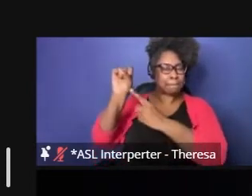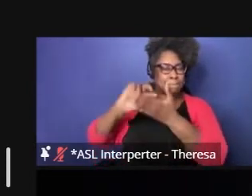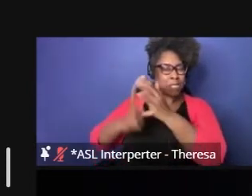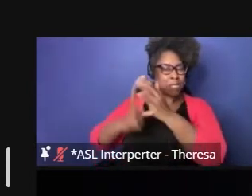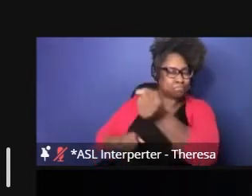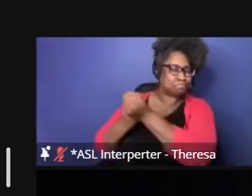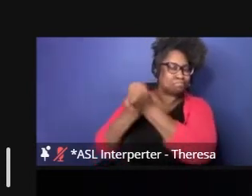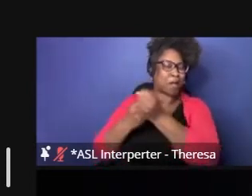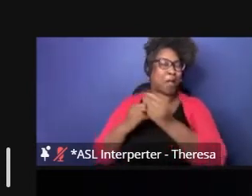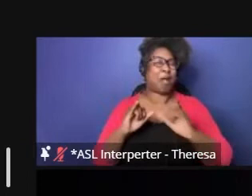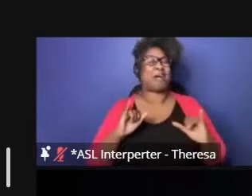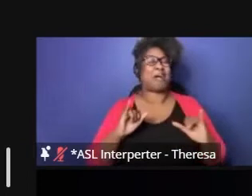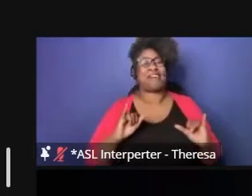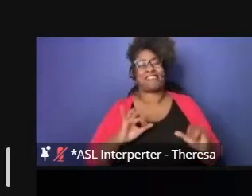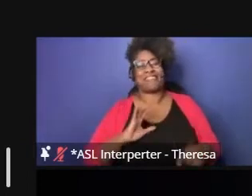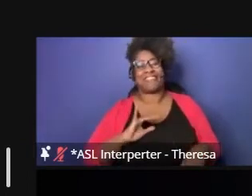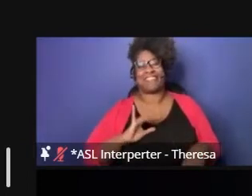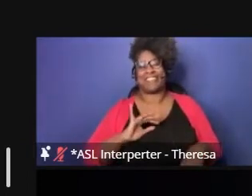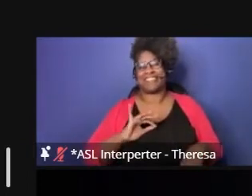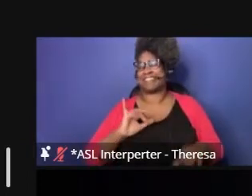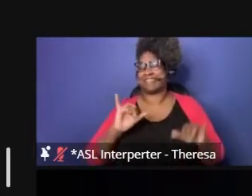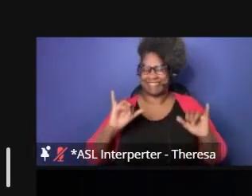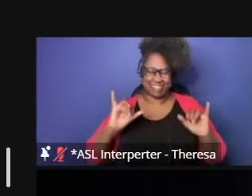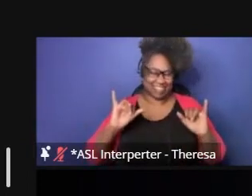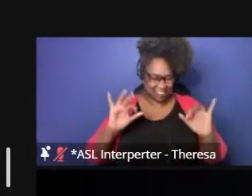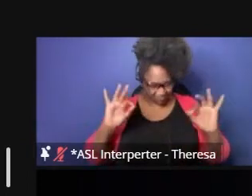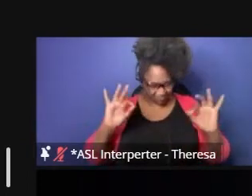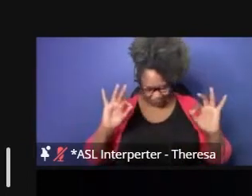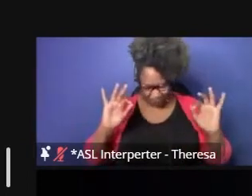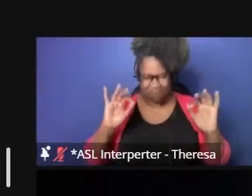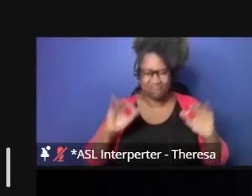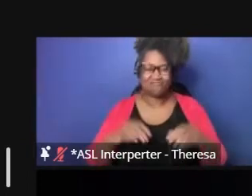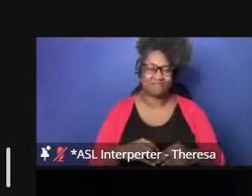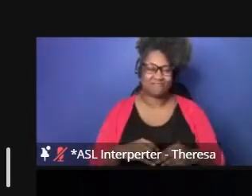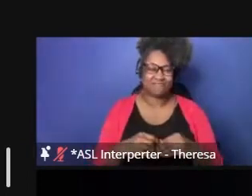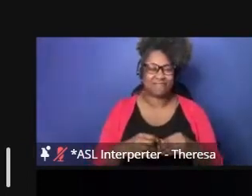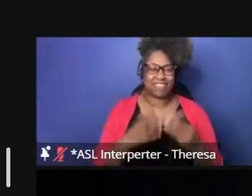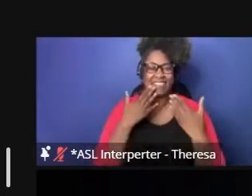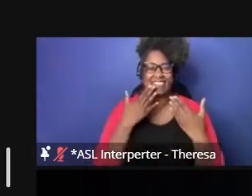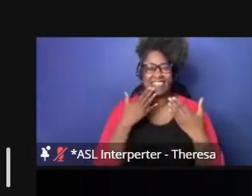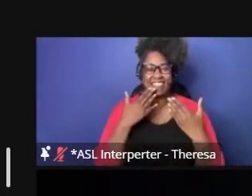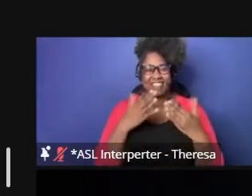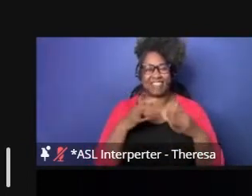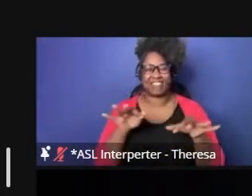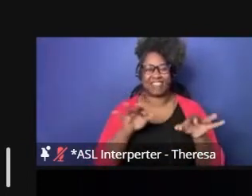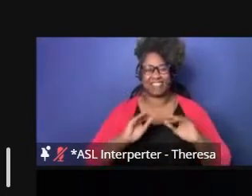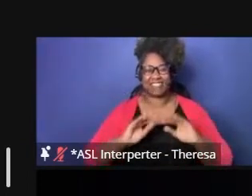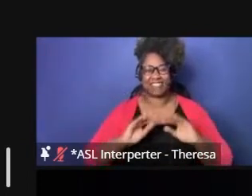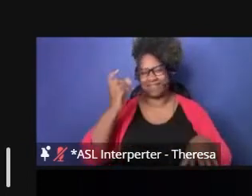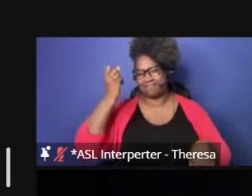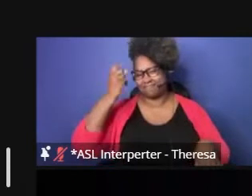Yes, all right. Down with that. Thank you for the clarification.